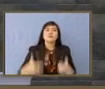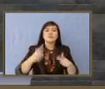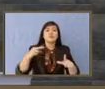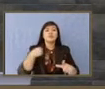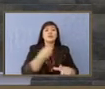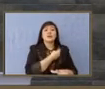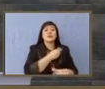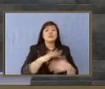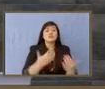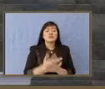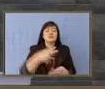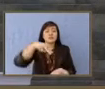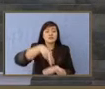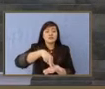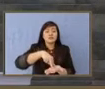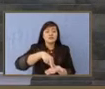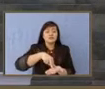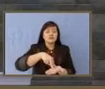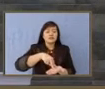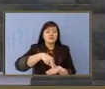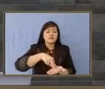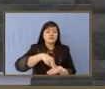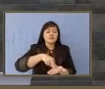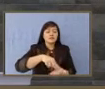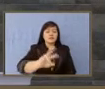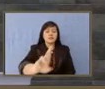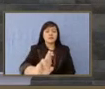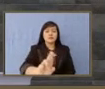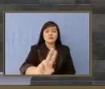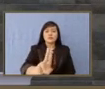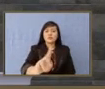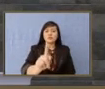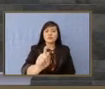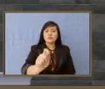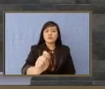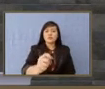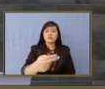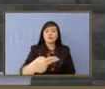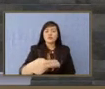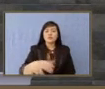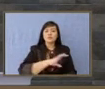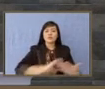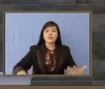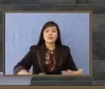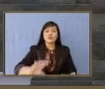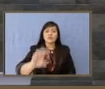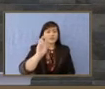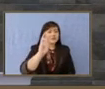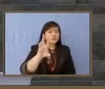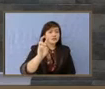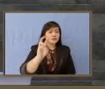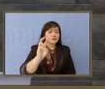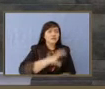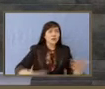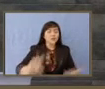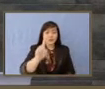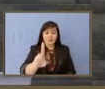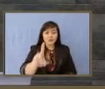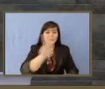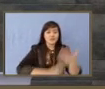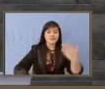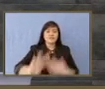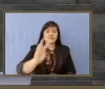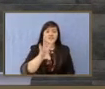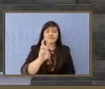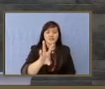I forgot to read it to you. Ruth chapter 1 verse number 16 and verse number 17. Nasa Book of Ruth na po tayo.